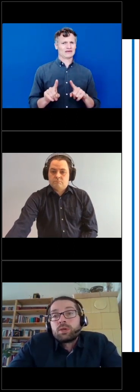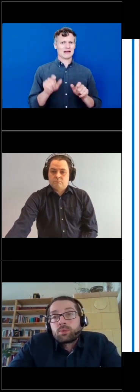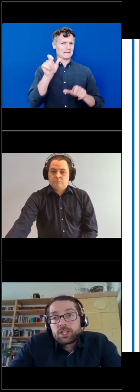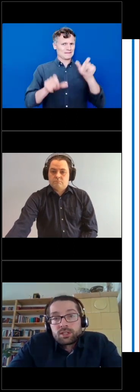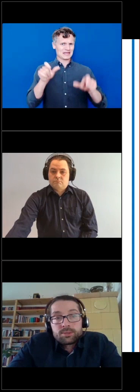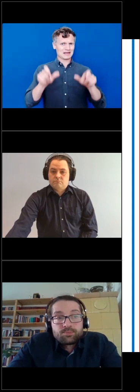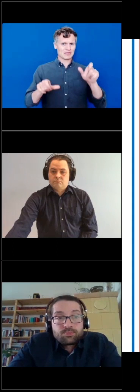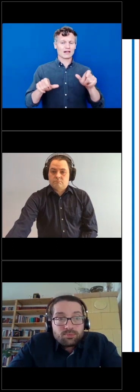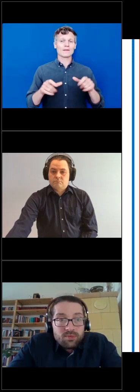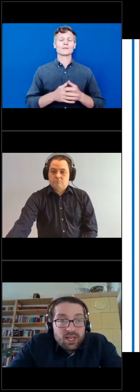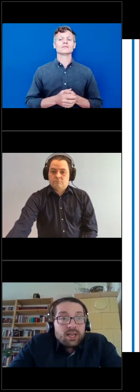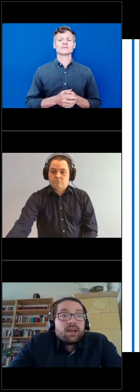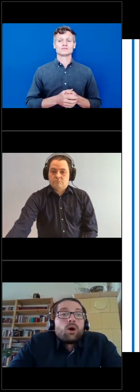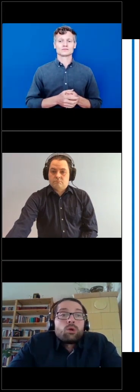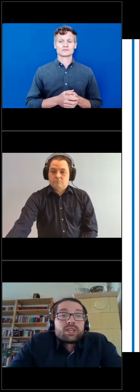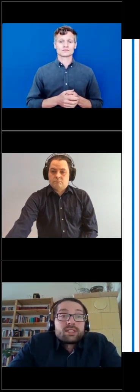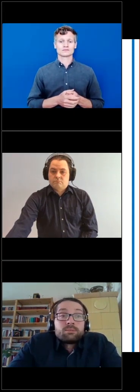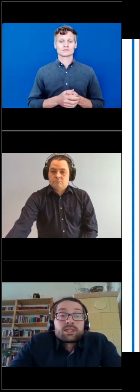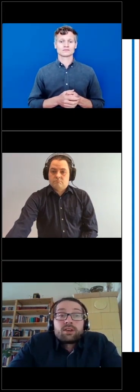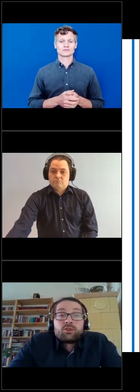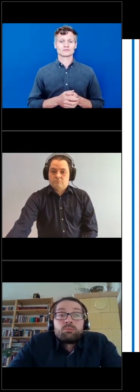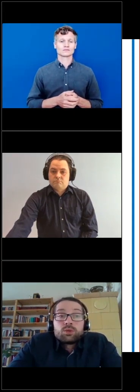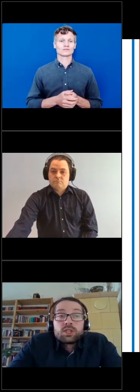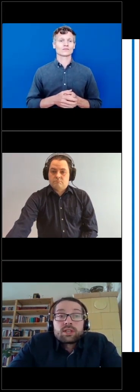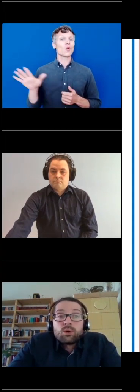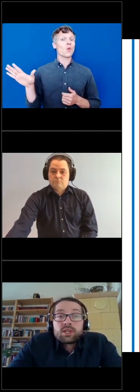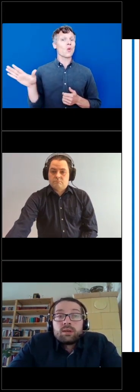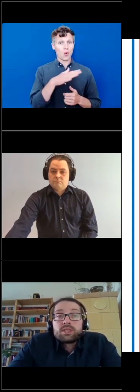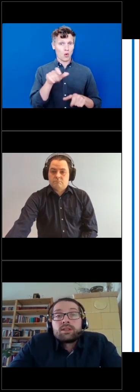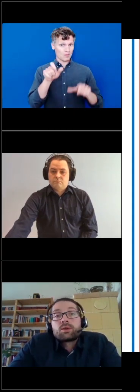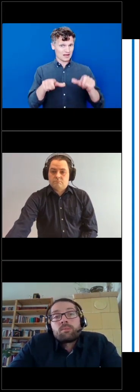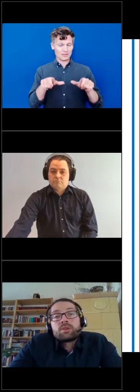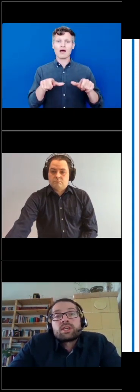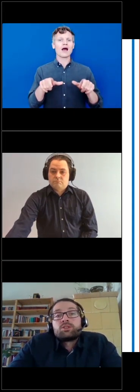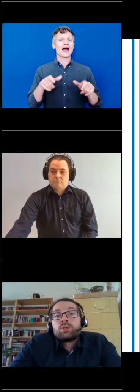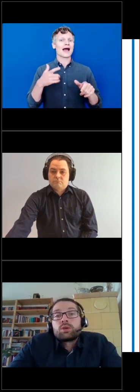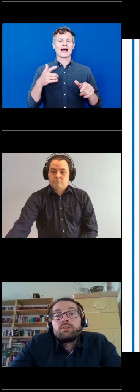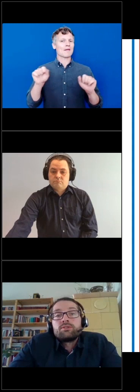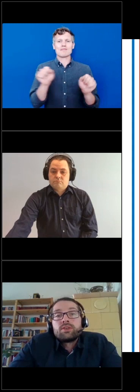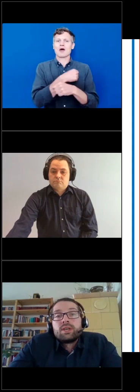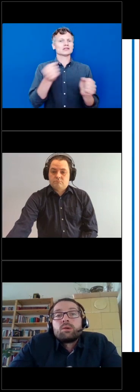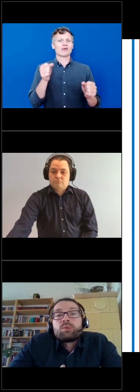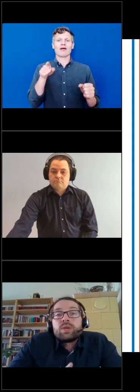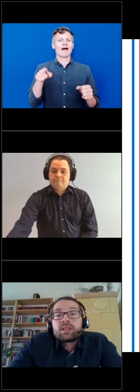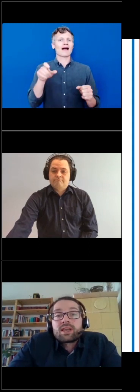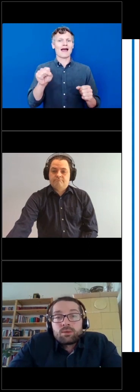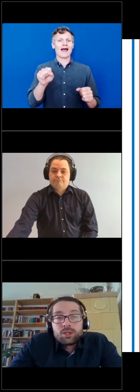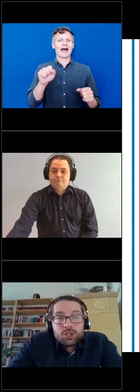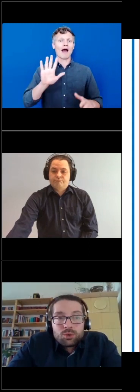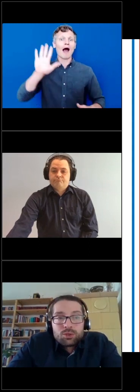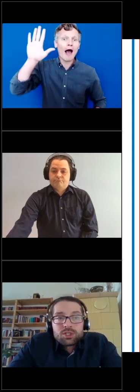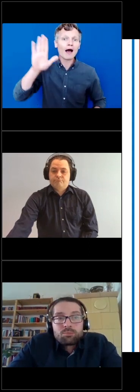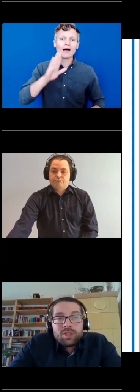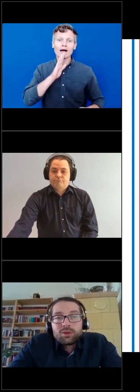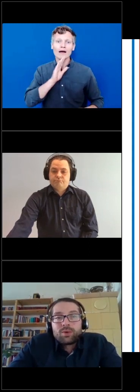accept verbal questions. All participants are therefore muted at all times and your cameras are turned off, but we